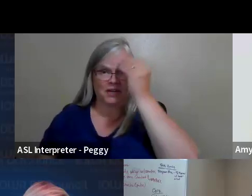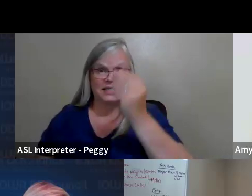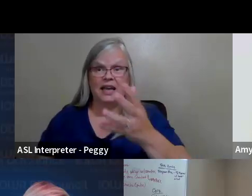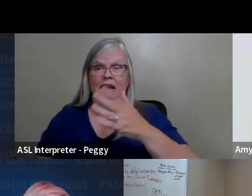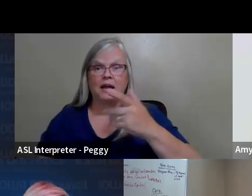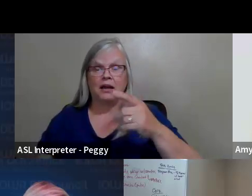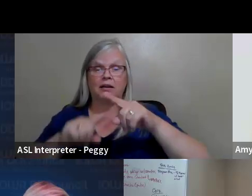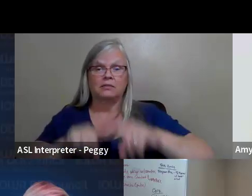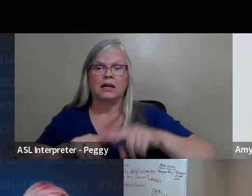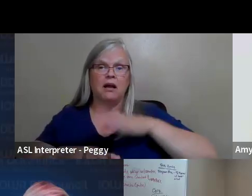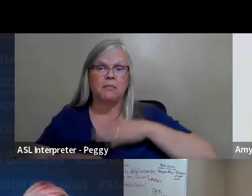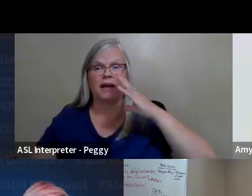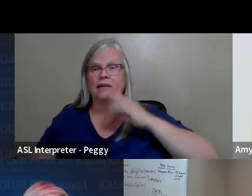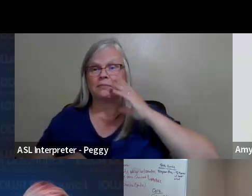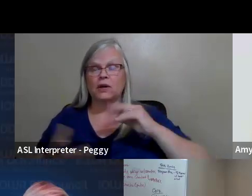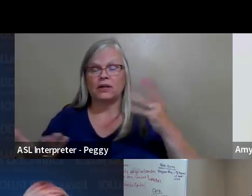on my experience,